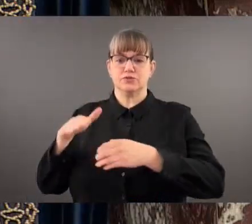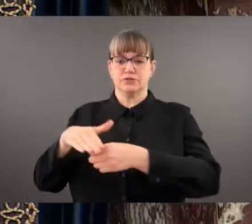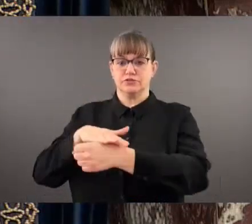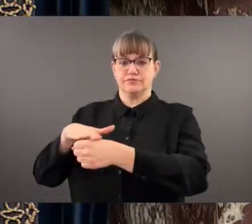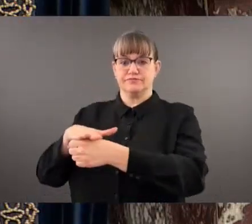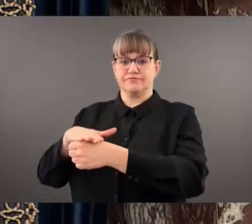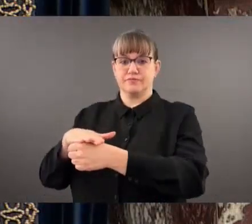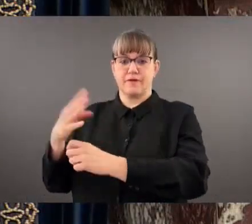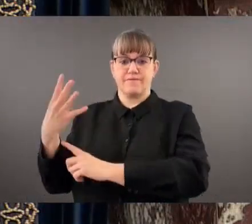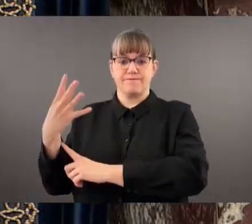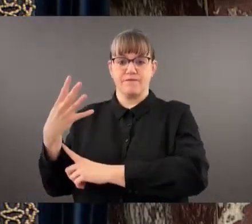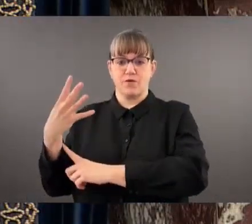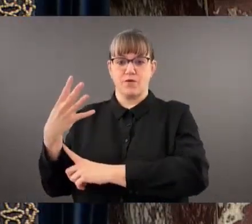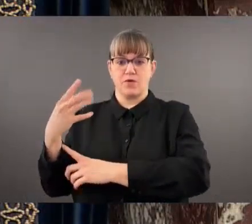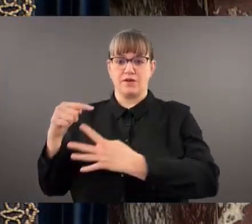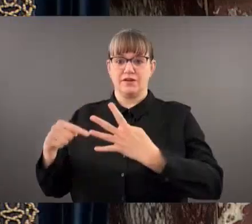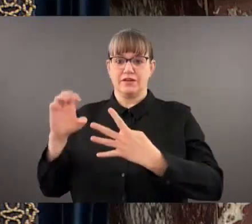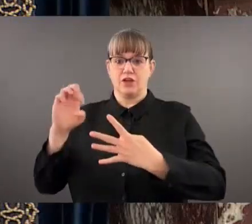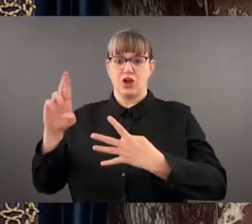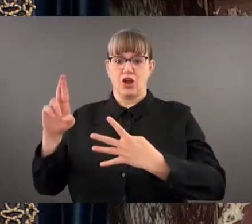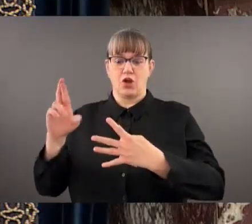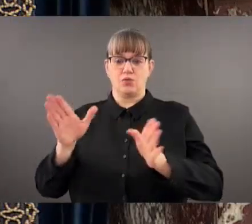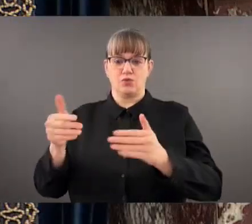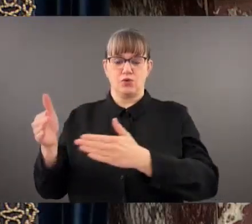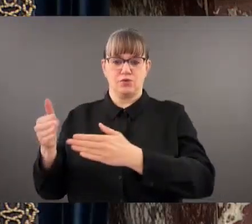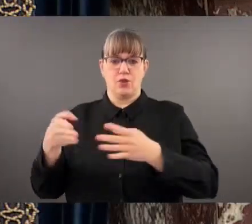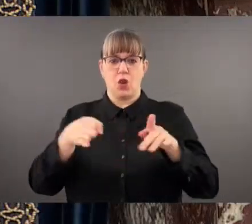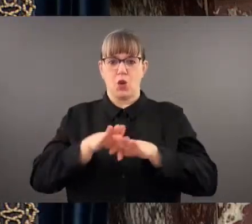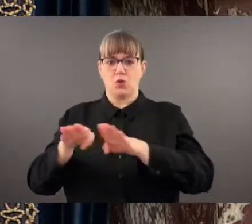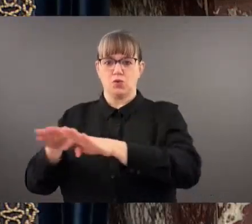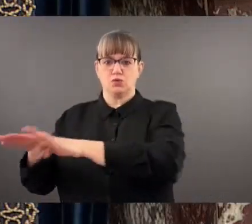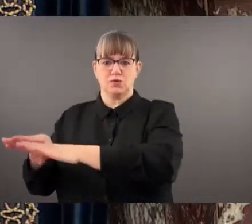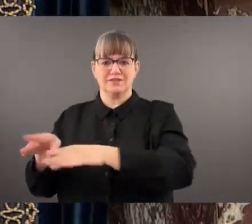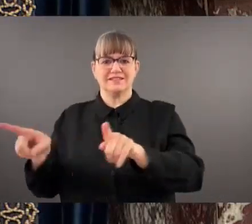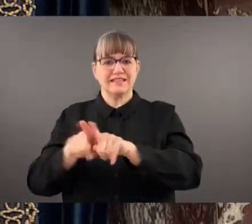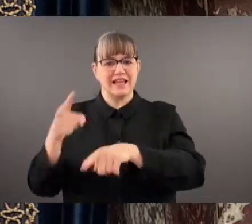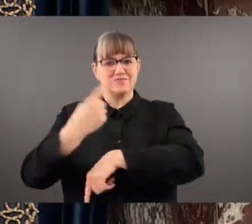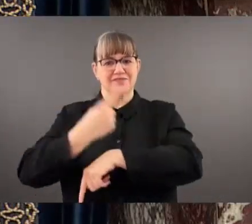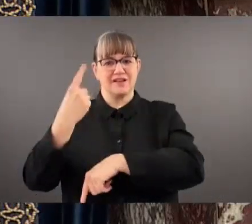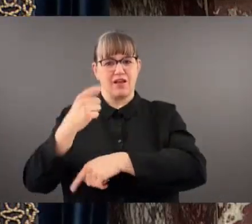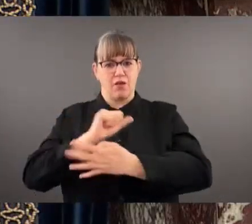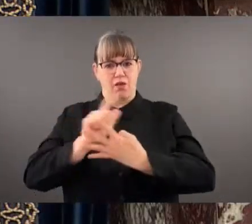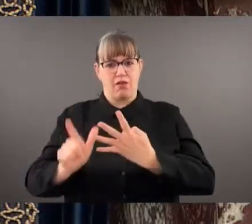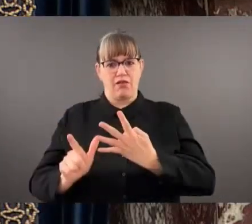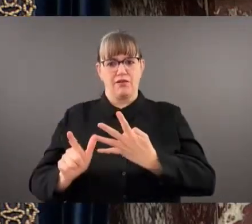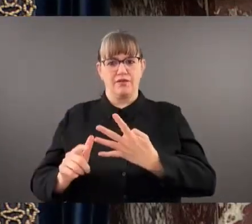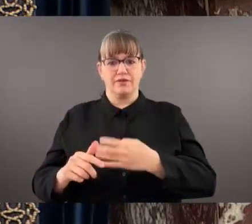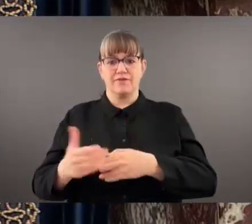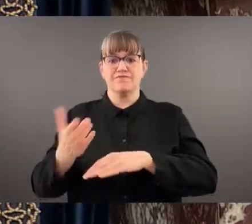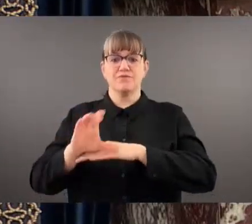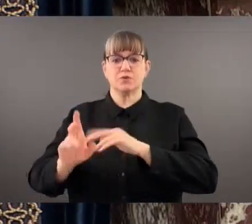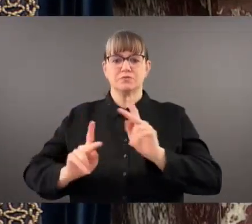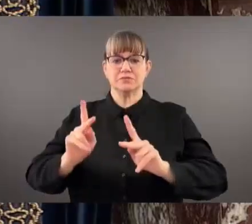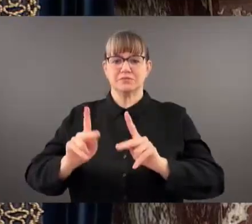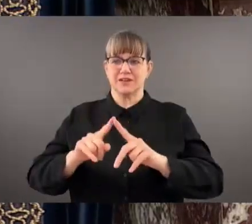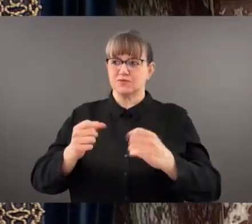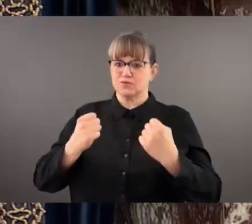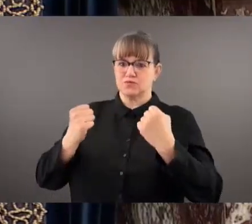day, forcing people to have to drive up to 10 hours to seek critical